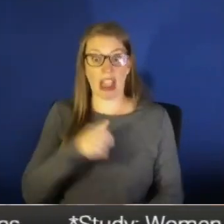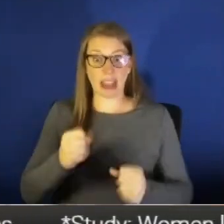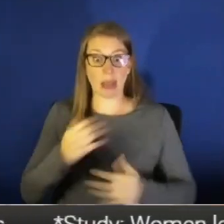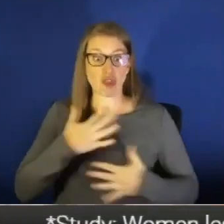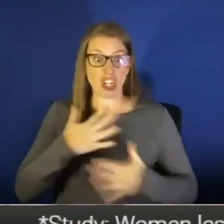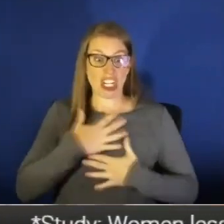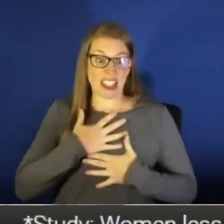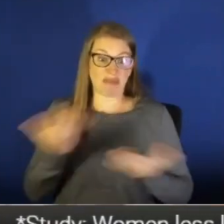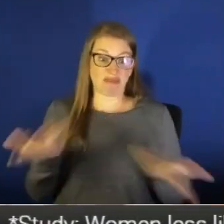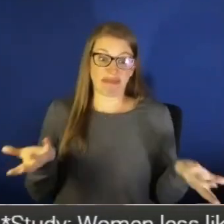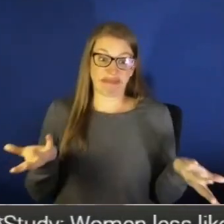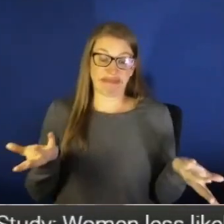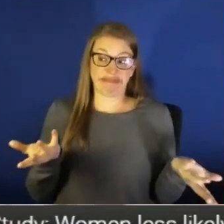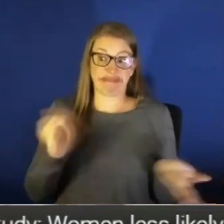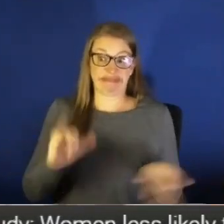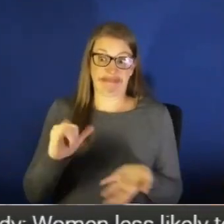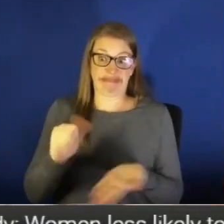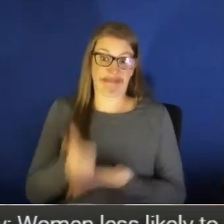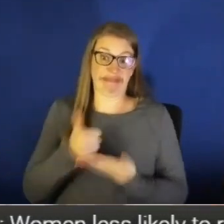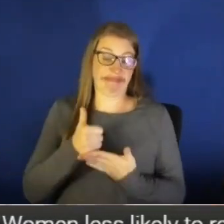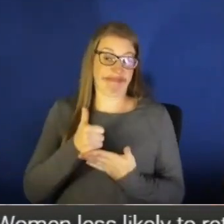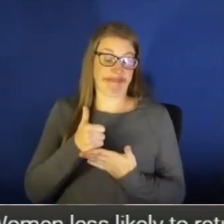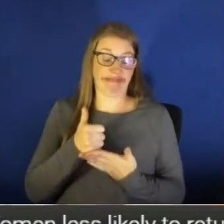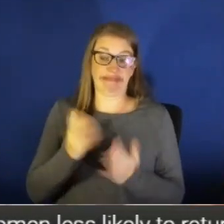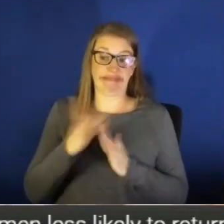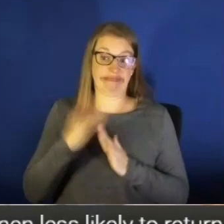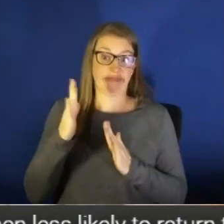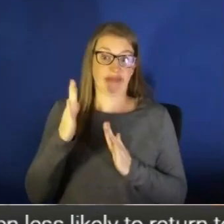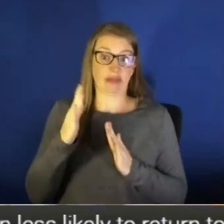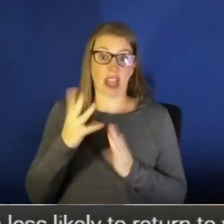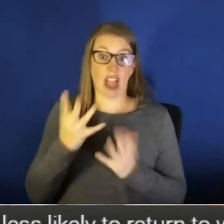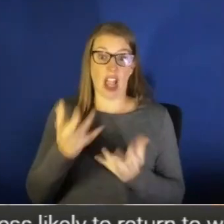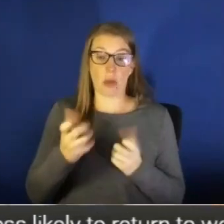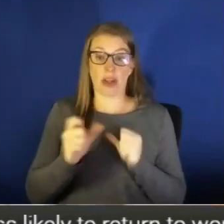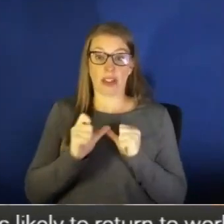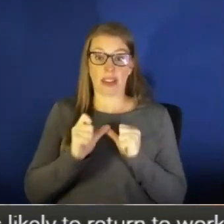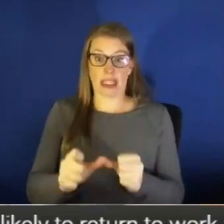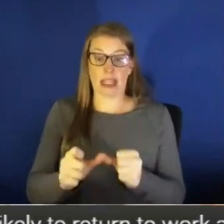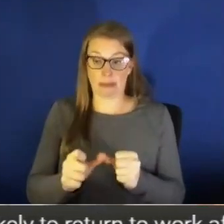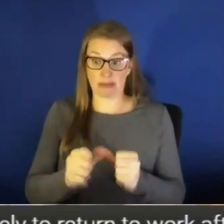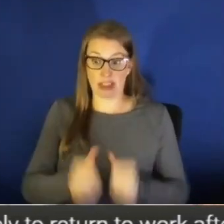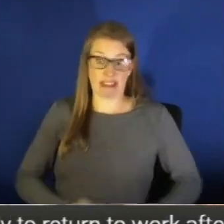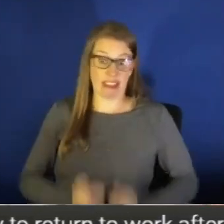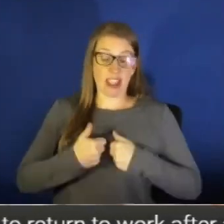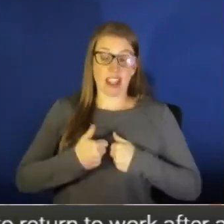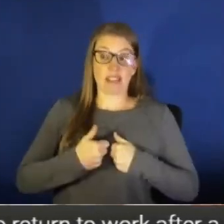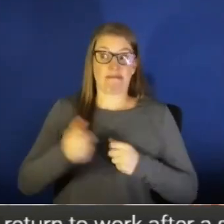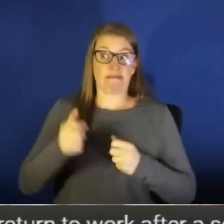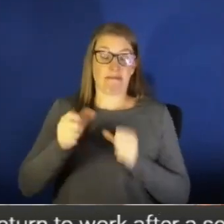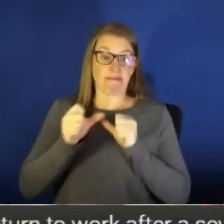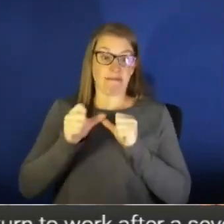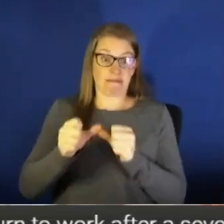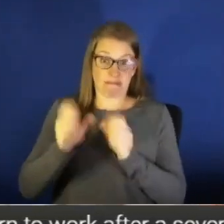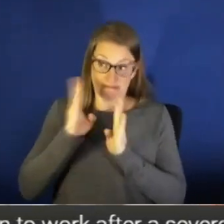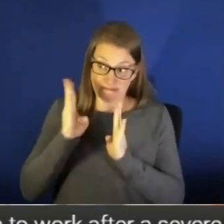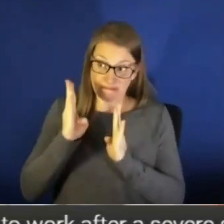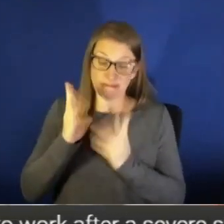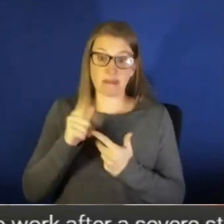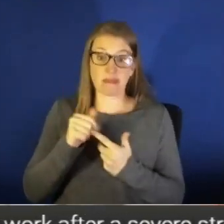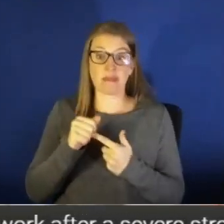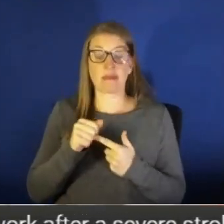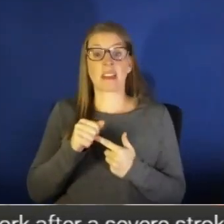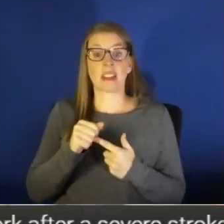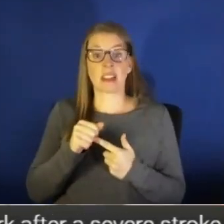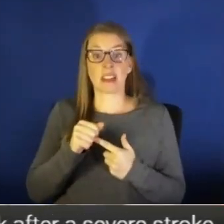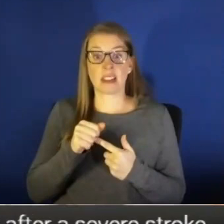a difference right there. I can breathe, and I want to keep living, and I'm going to keep listening to the doctors, my internist, and Amir and Stephanie. I'm going to keep listening